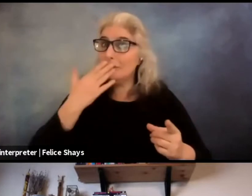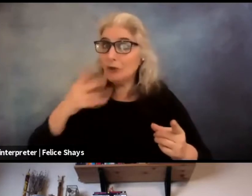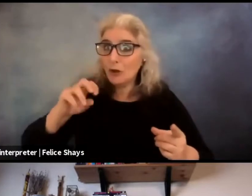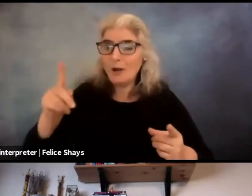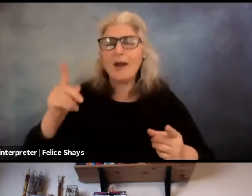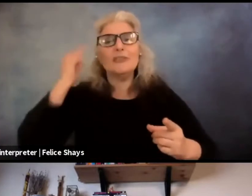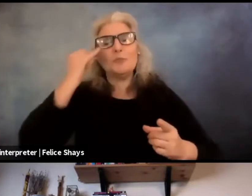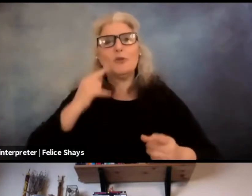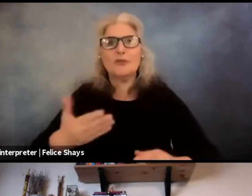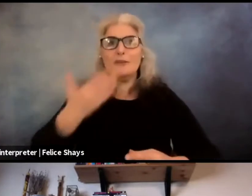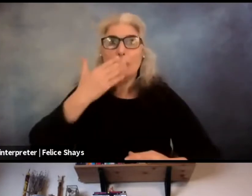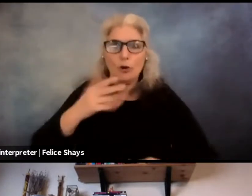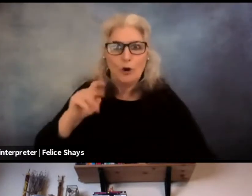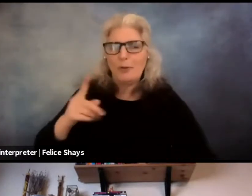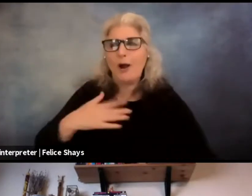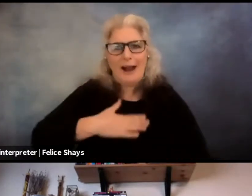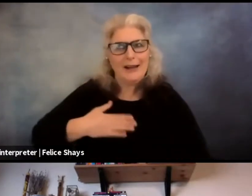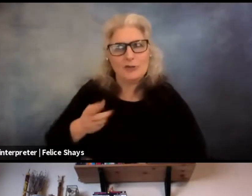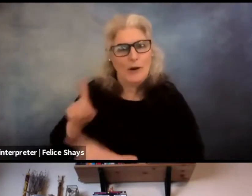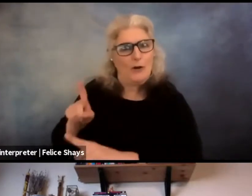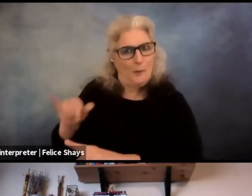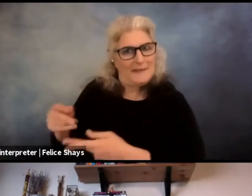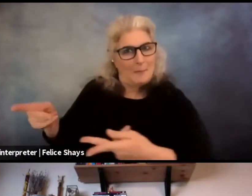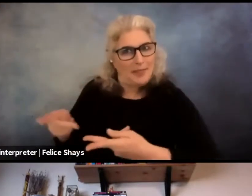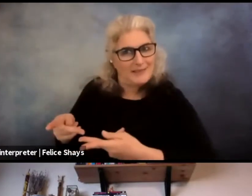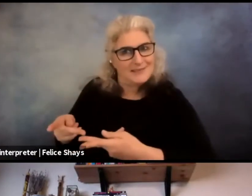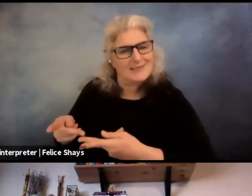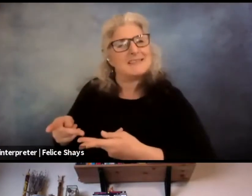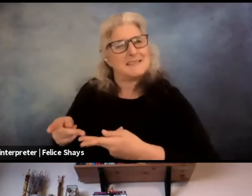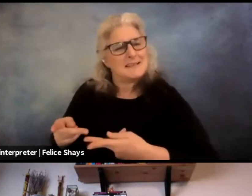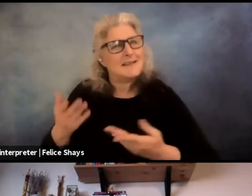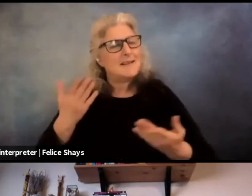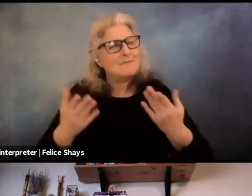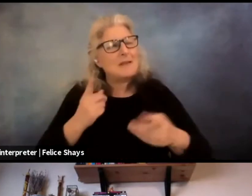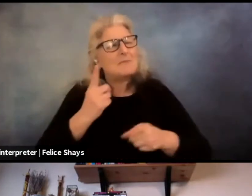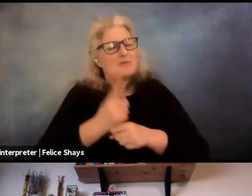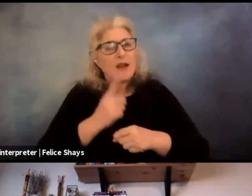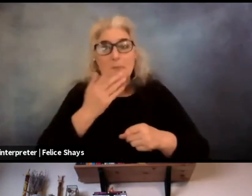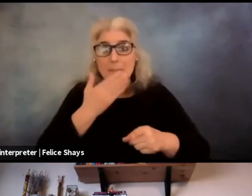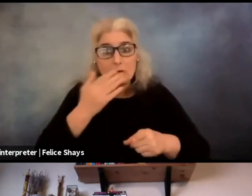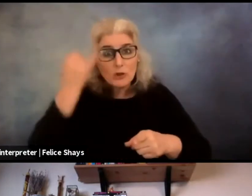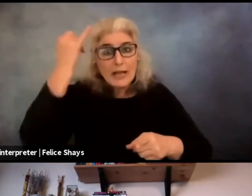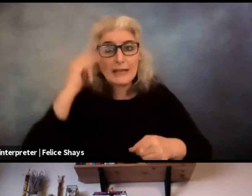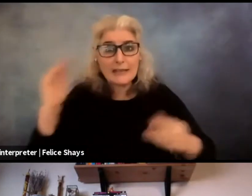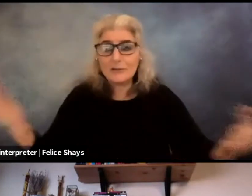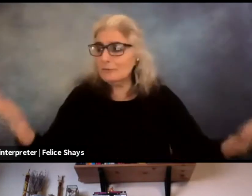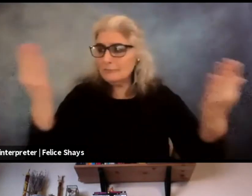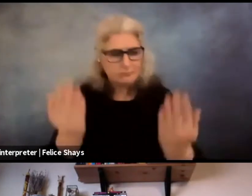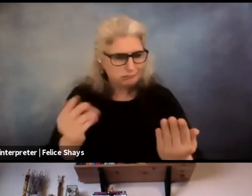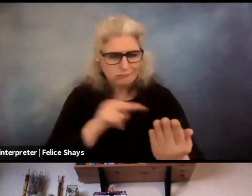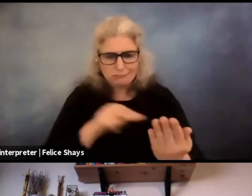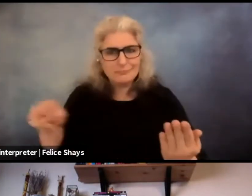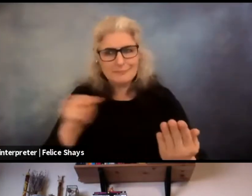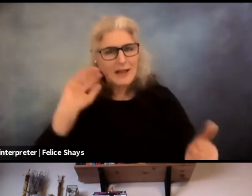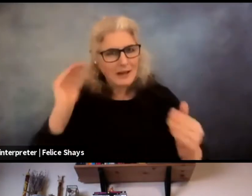like, like I think maybe like some of these things can begin to get unpacked in terms of like, or that's what I think.